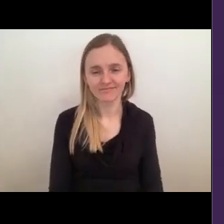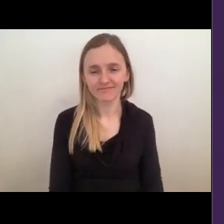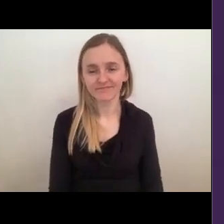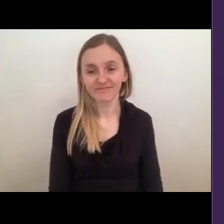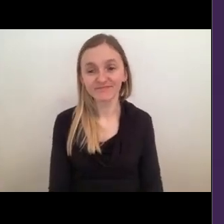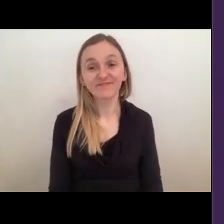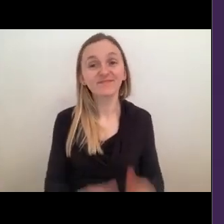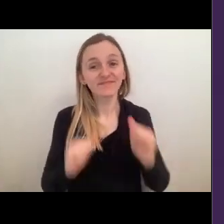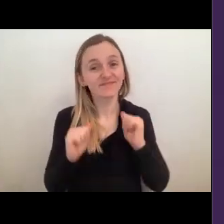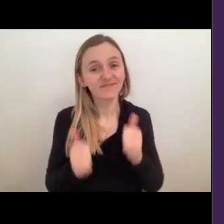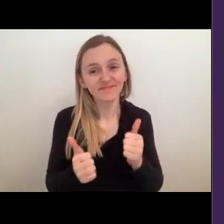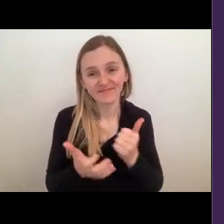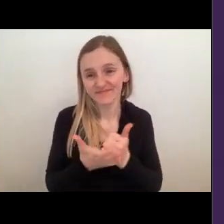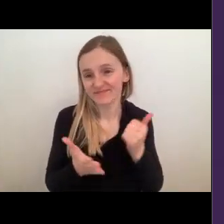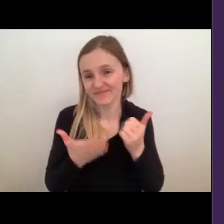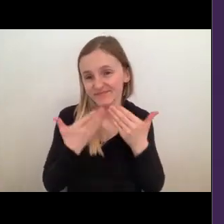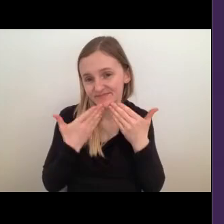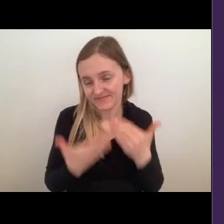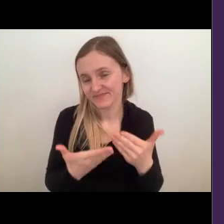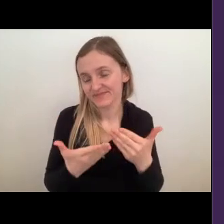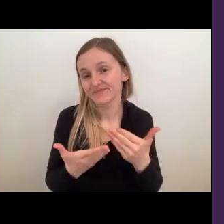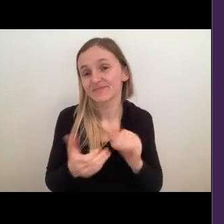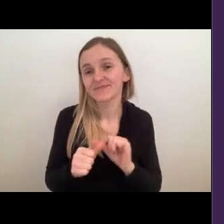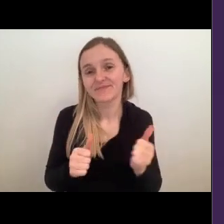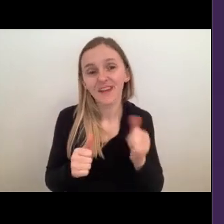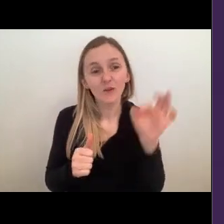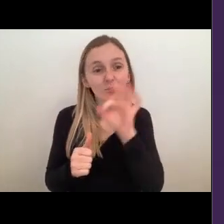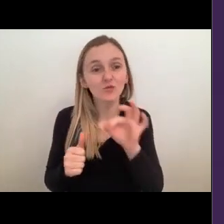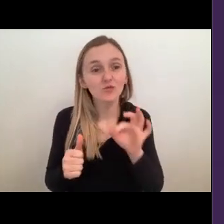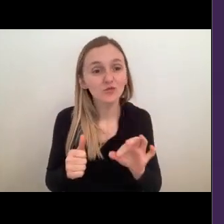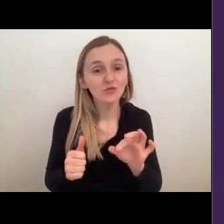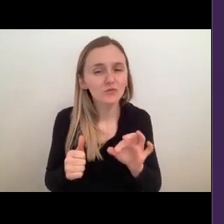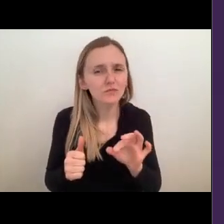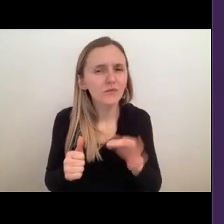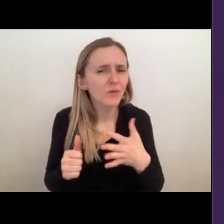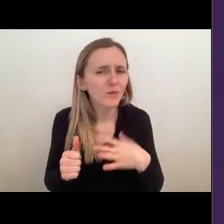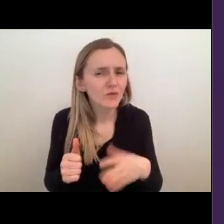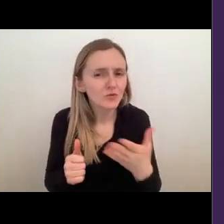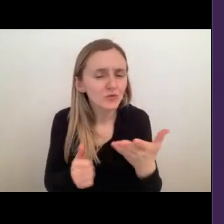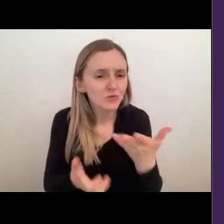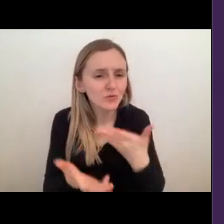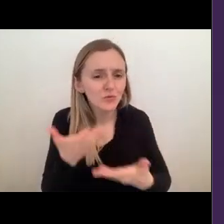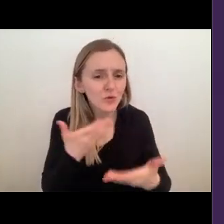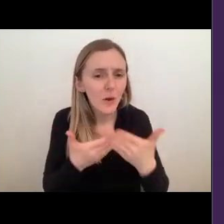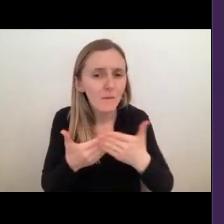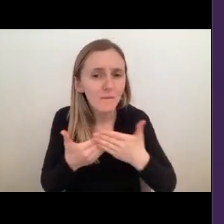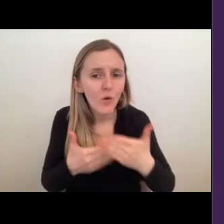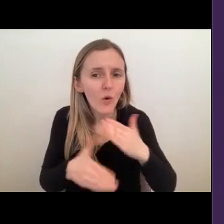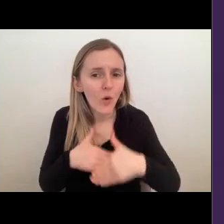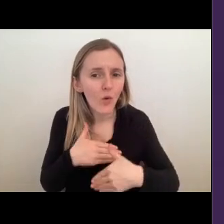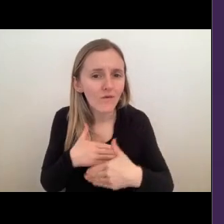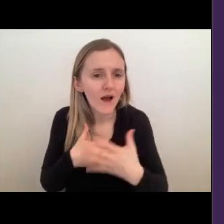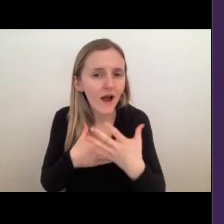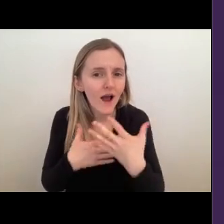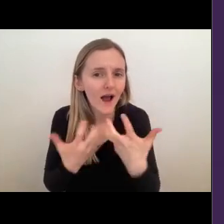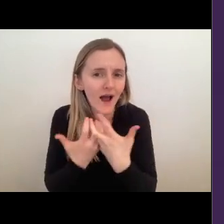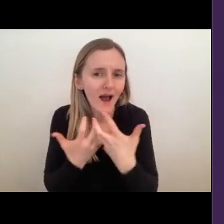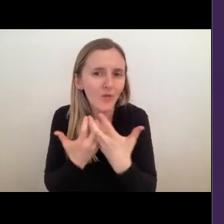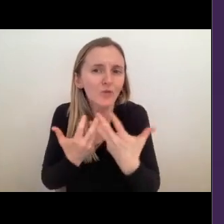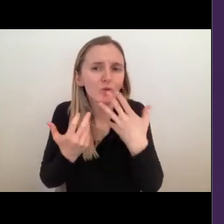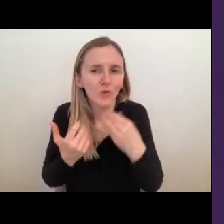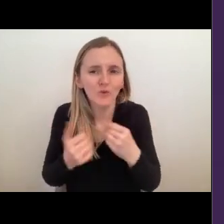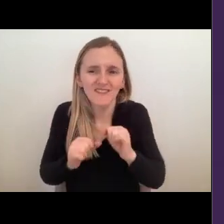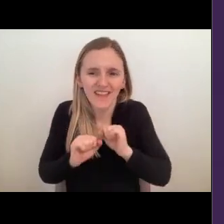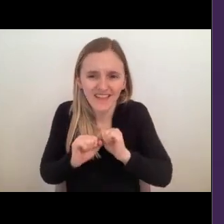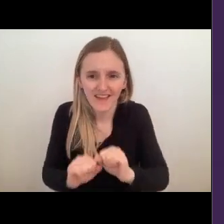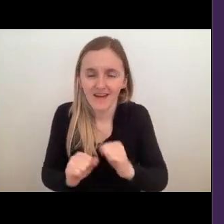Brilliant, thank you. Next question. So please could you say a little more about how to use young people's strengths to help them achieve,